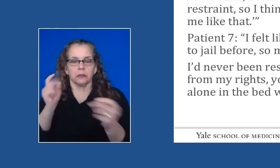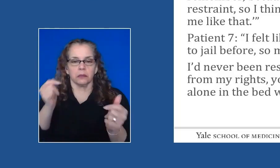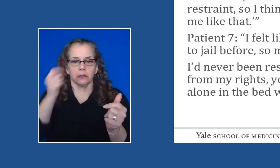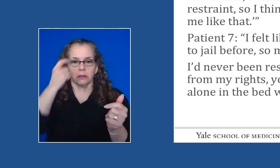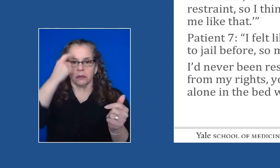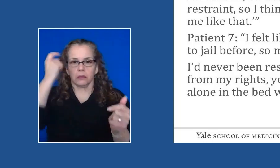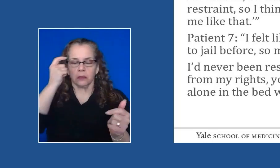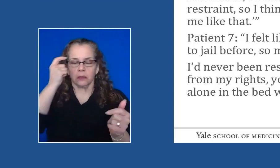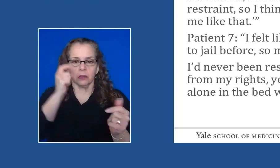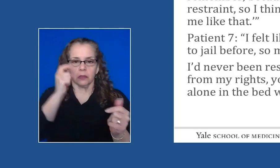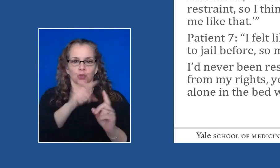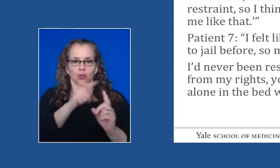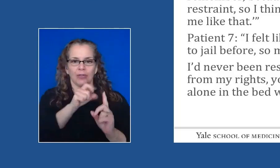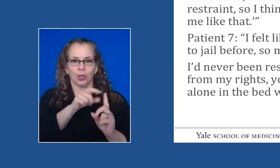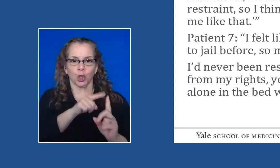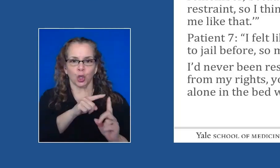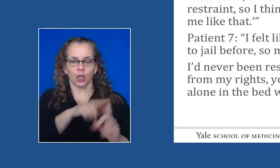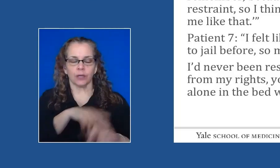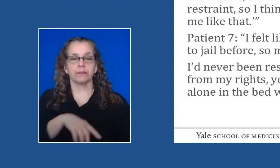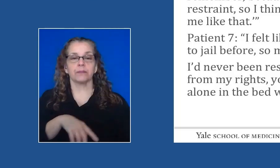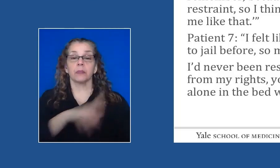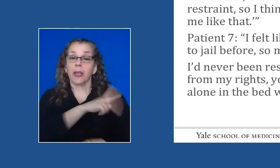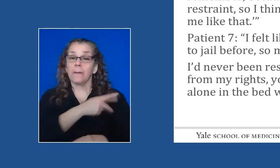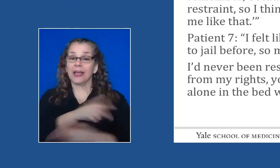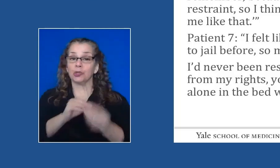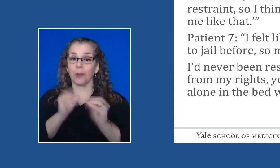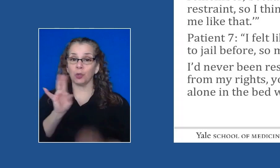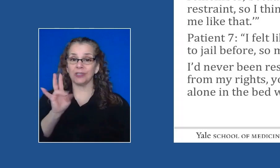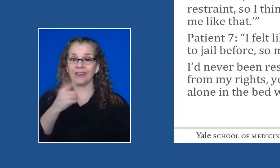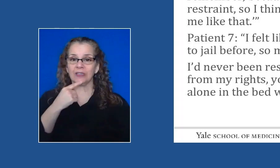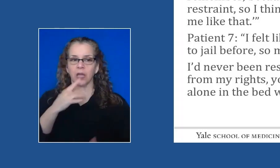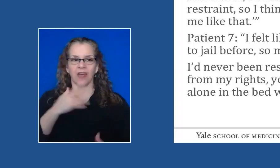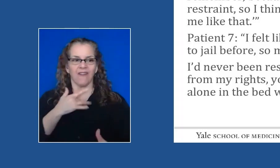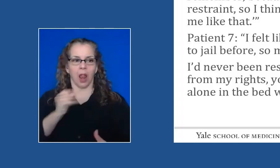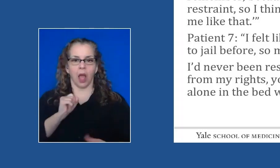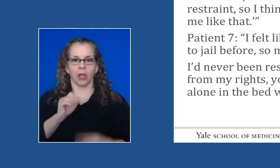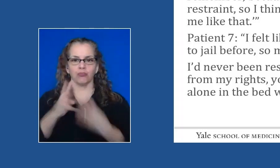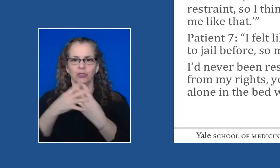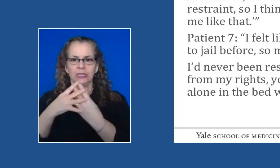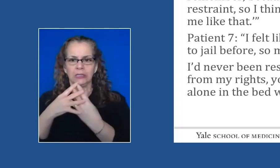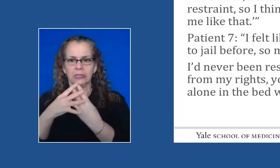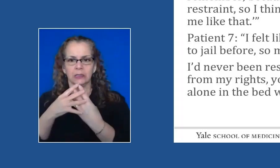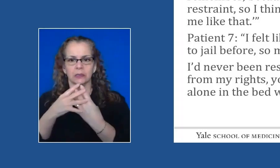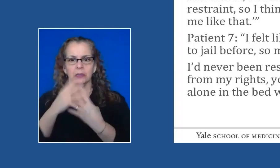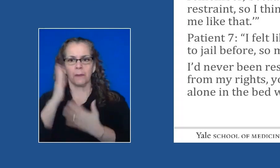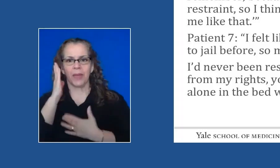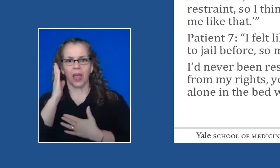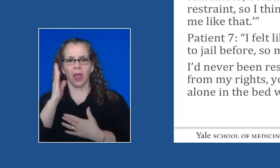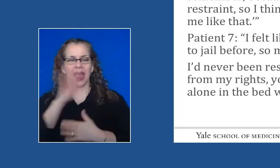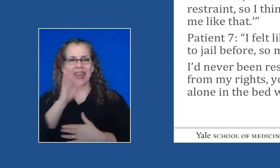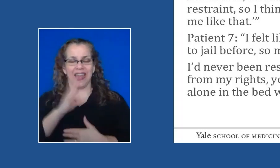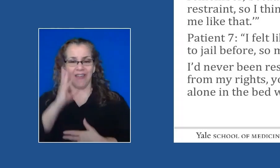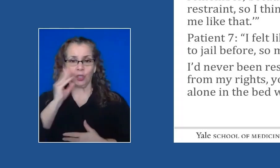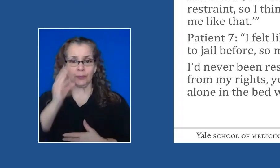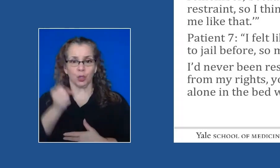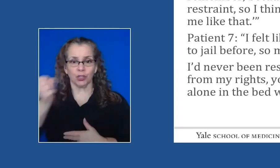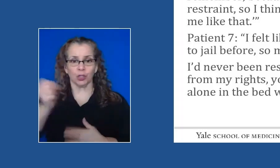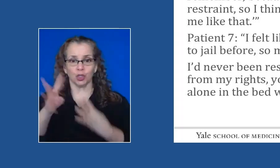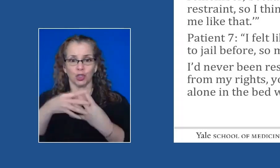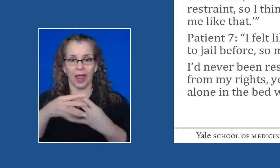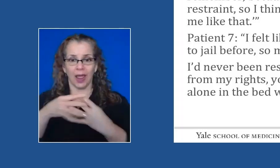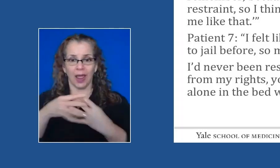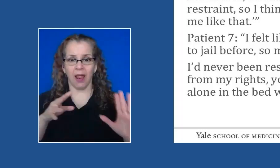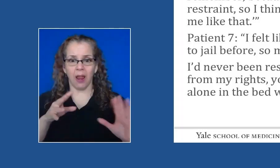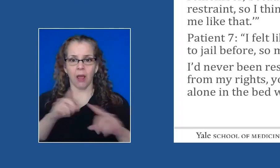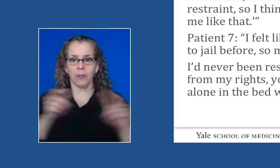trauma." Patient 7 said, "I felt like I was in prison, in the bed. I've never been to jail before, but my first experience of this was scary